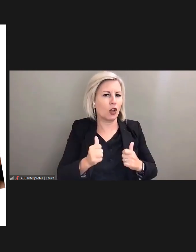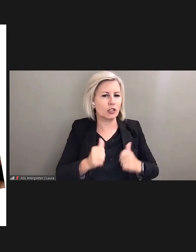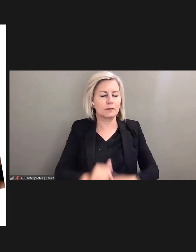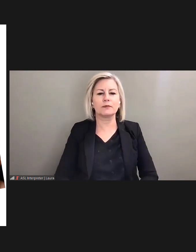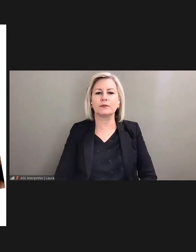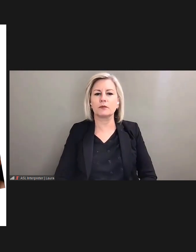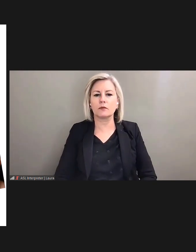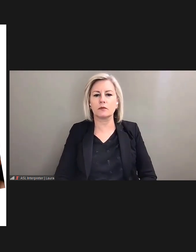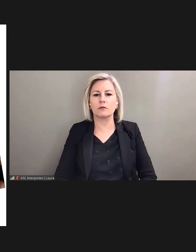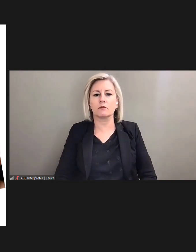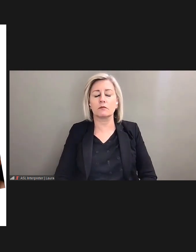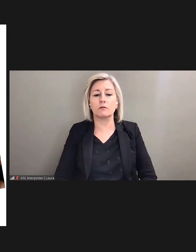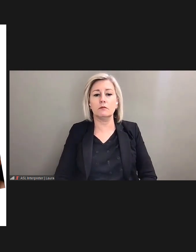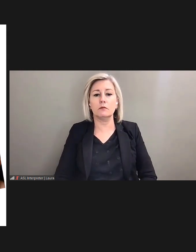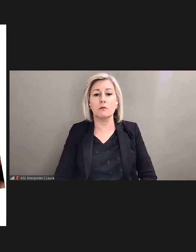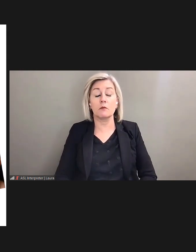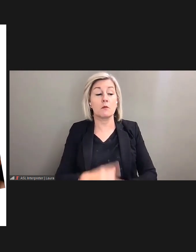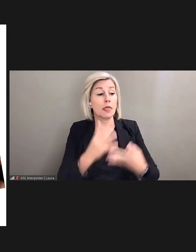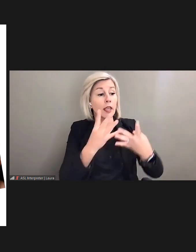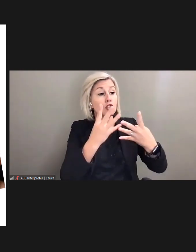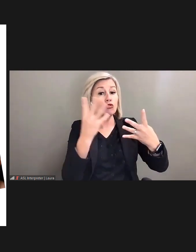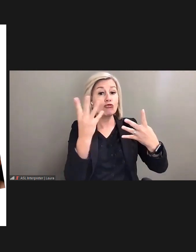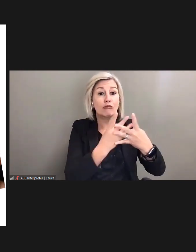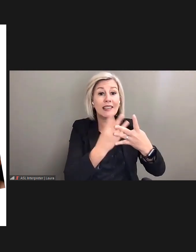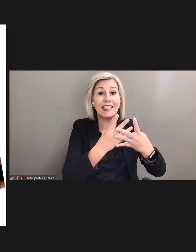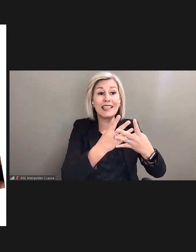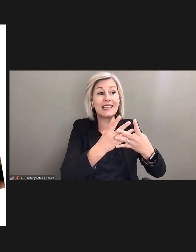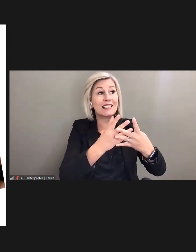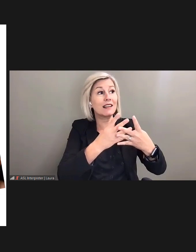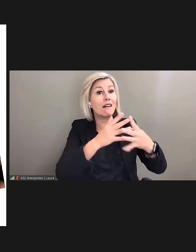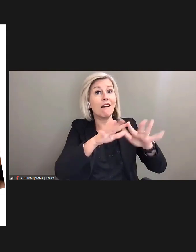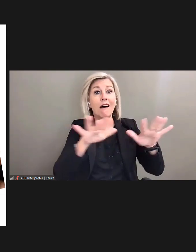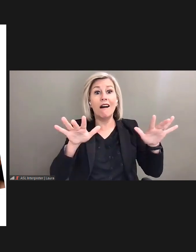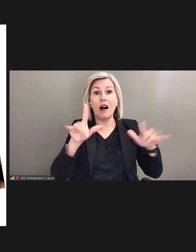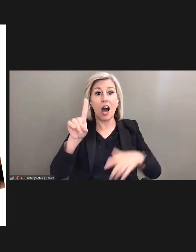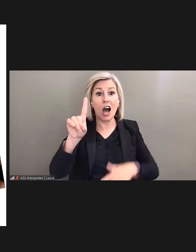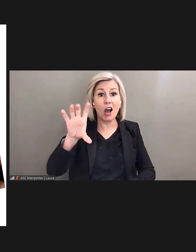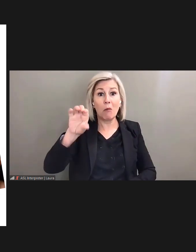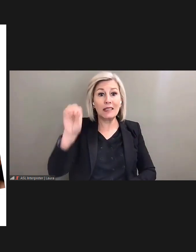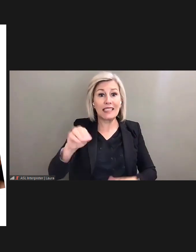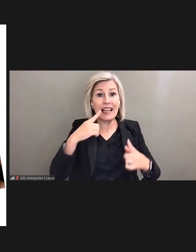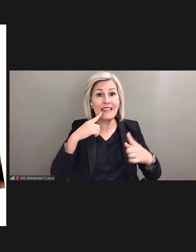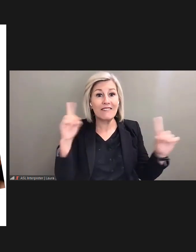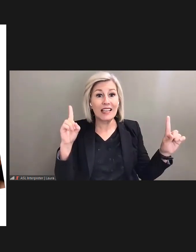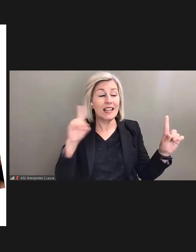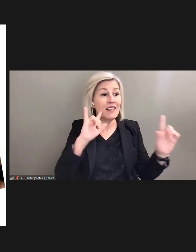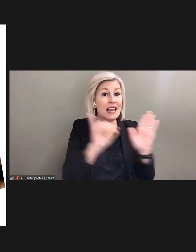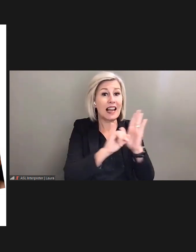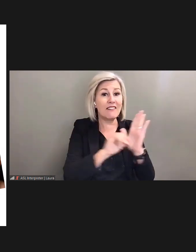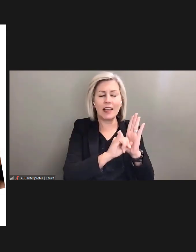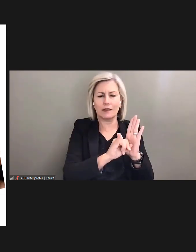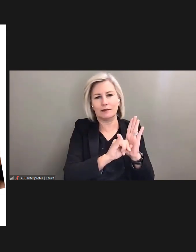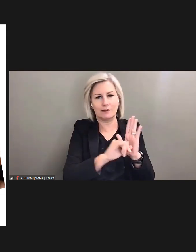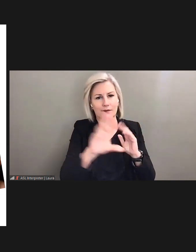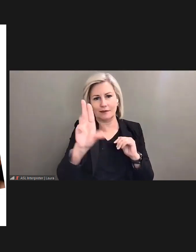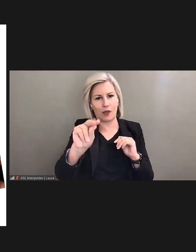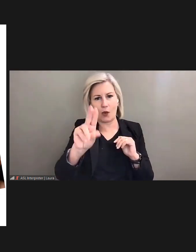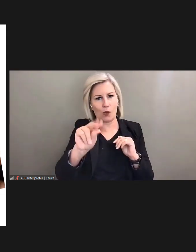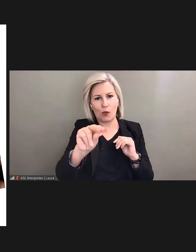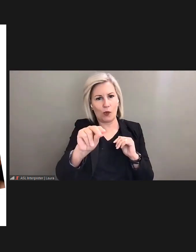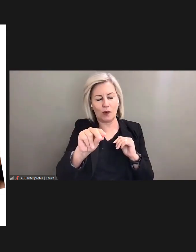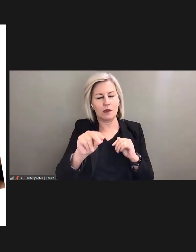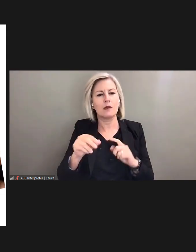Now, since no screening method is 100% effective in identifying possible areas of concern, parent or